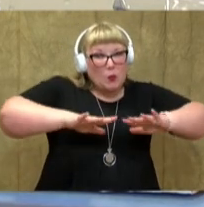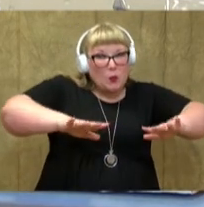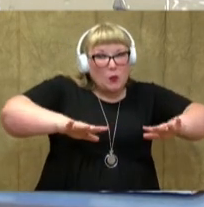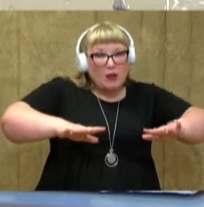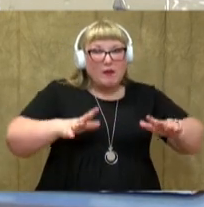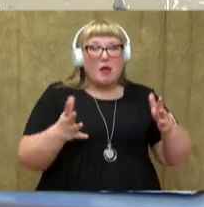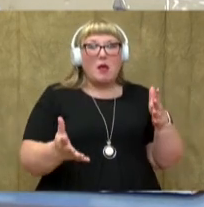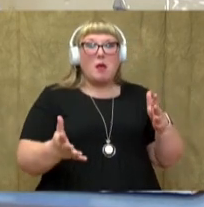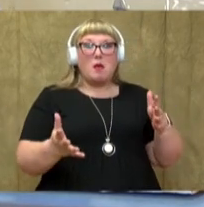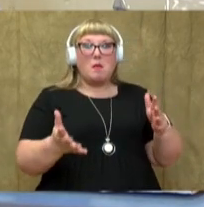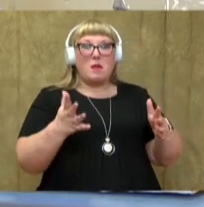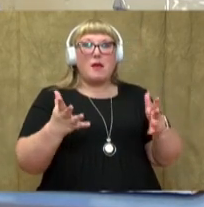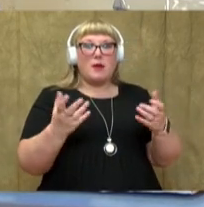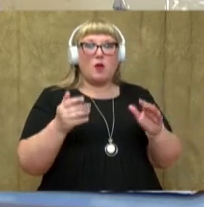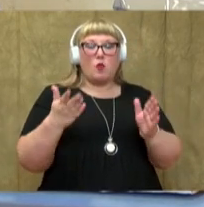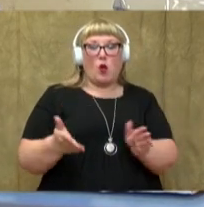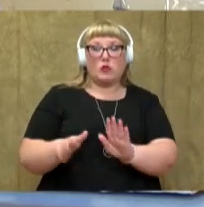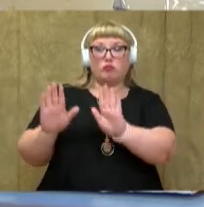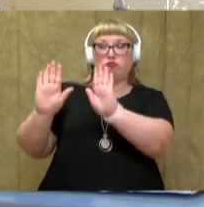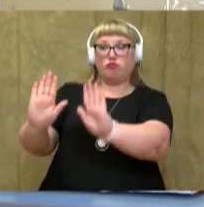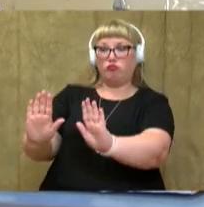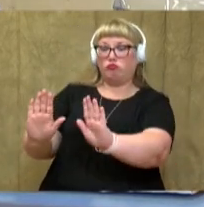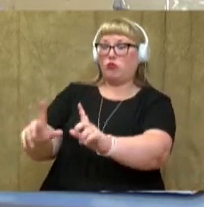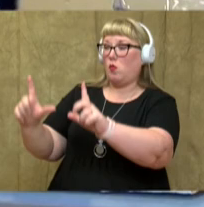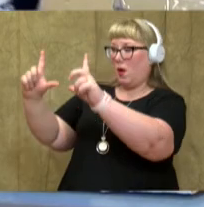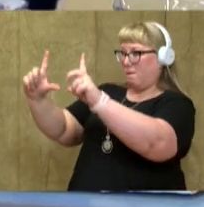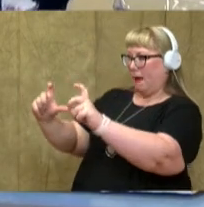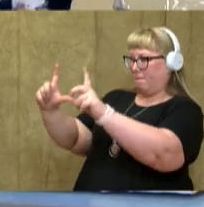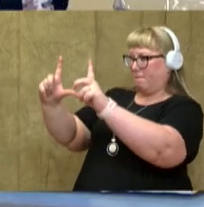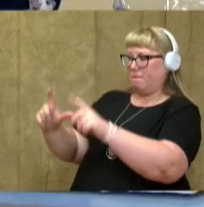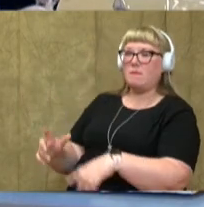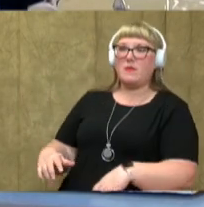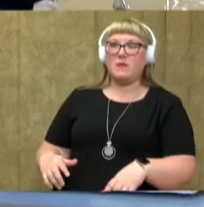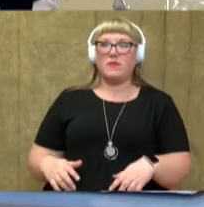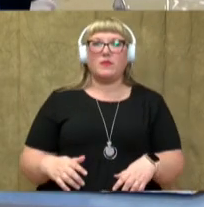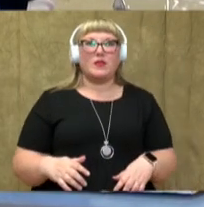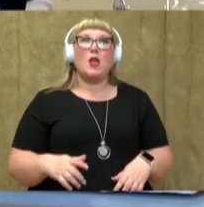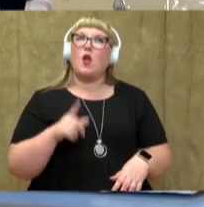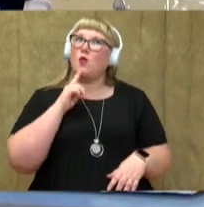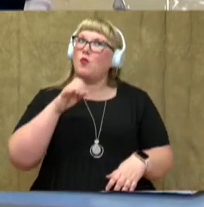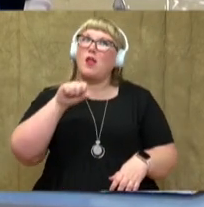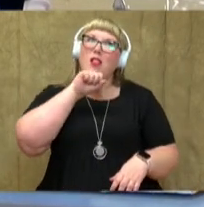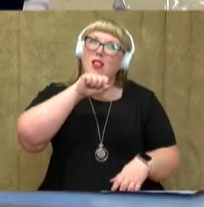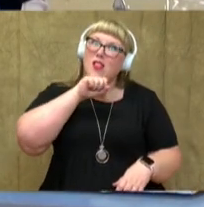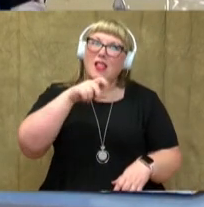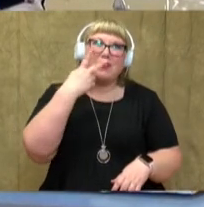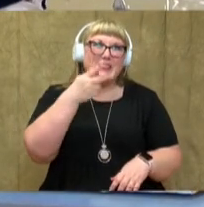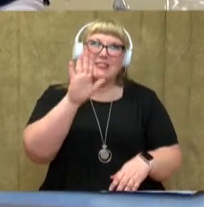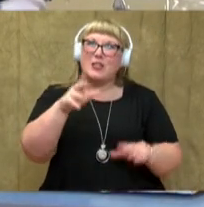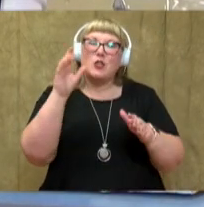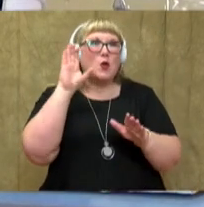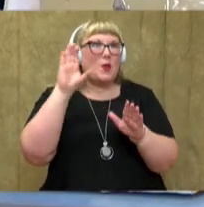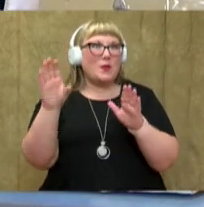you might want to kind of prop it up like this to take a picture of it. But I would really love to see it.